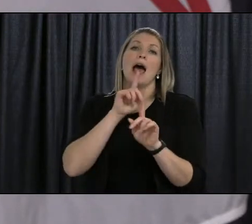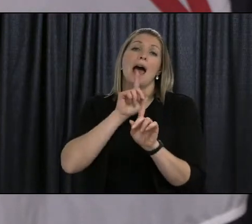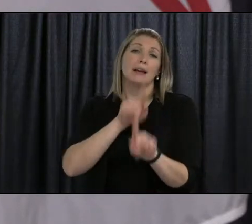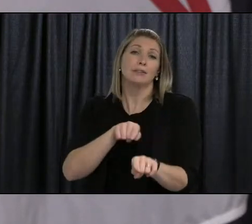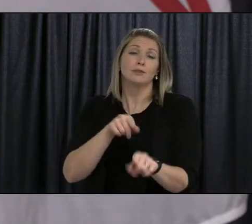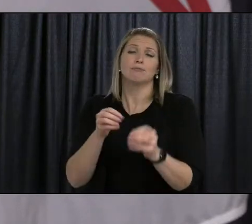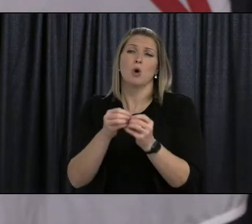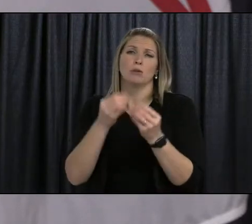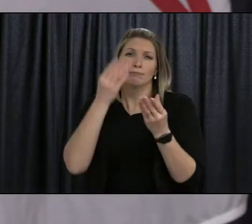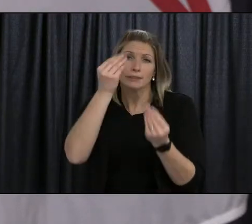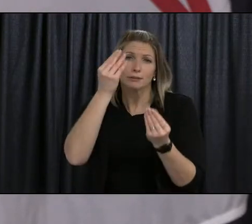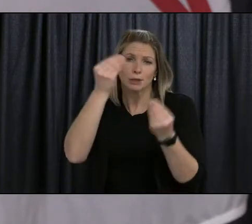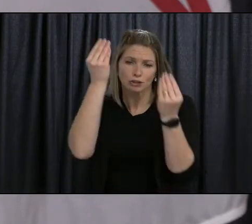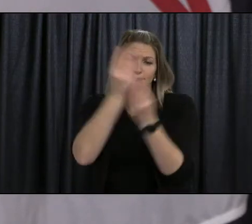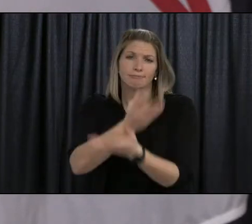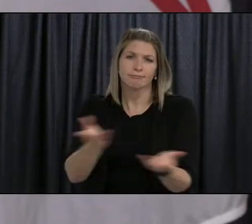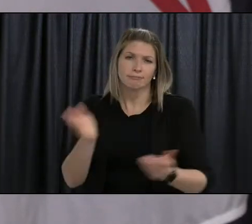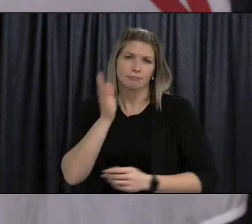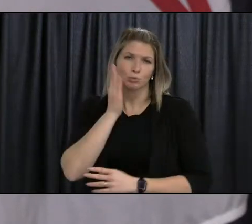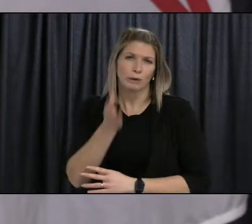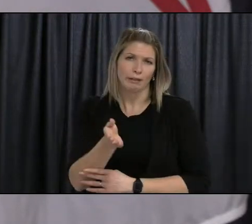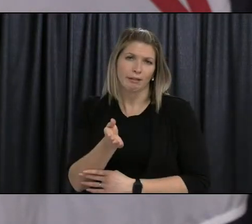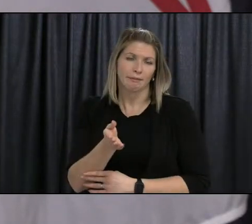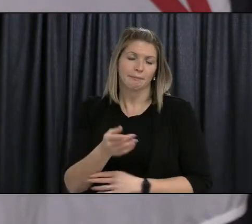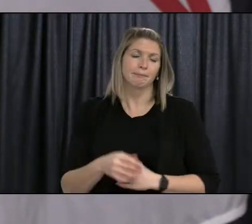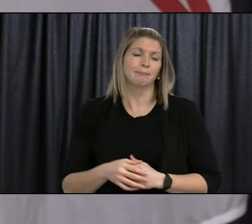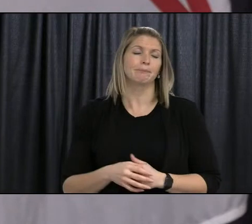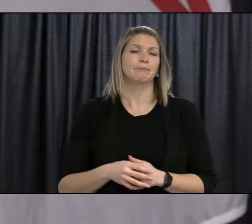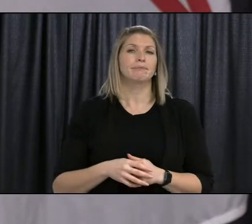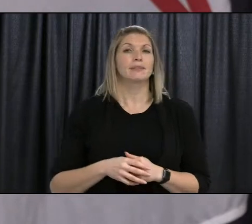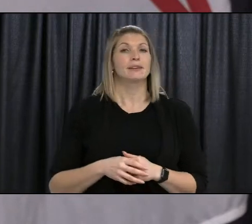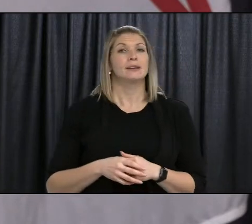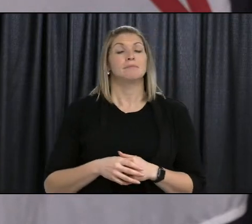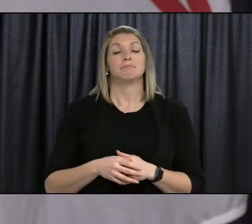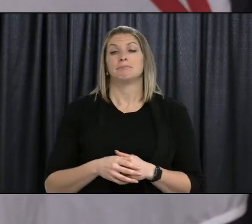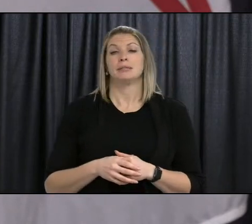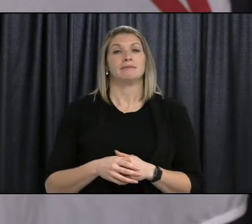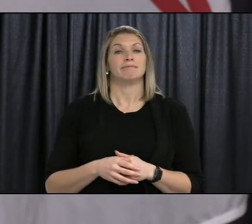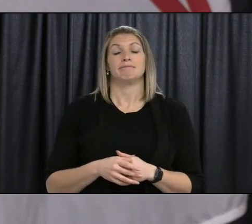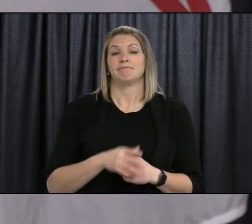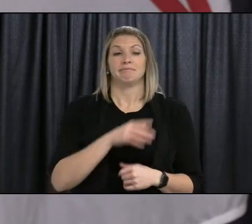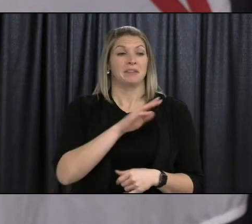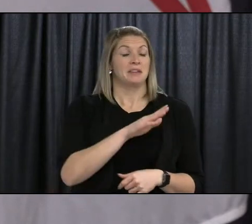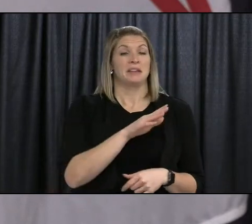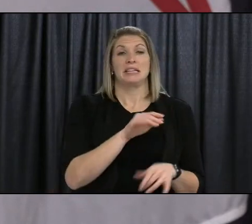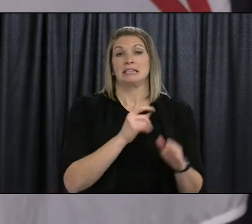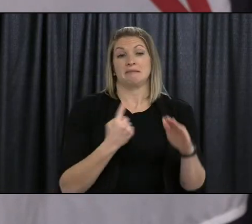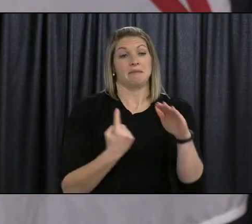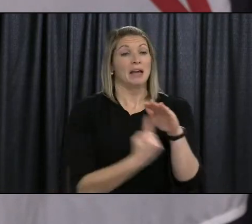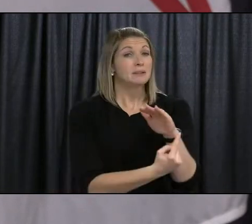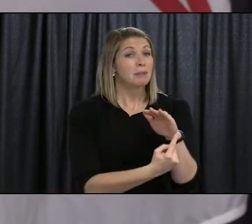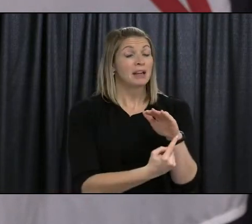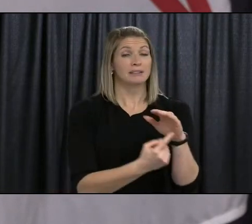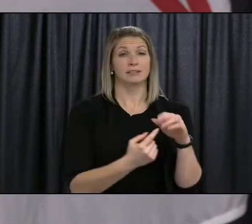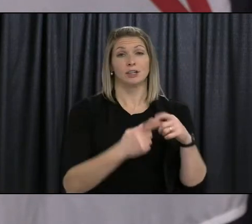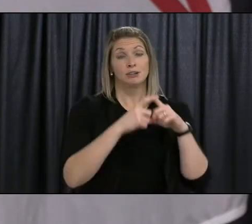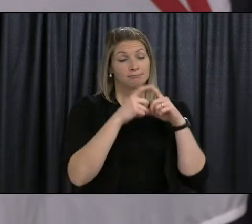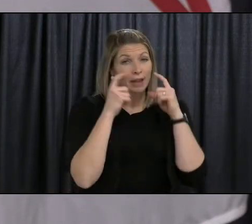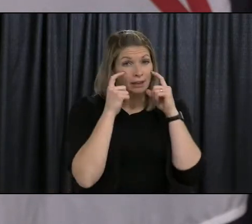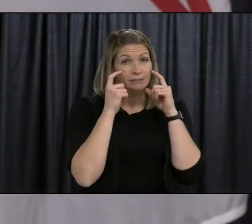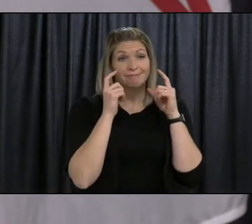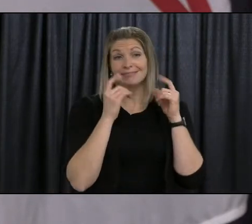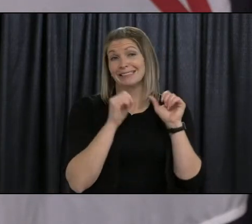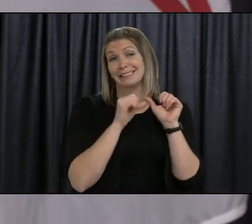more experience with that vaccine. But those plans will still be there. We'll still, because we do expect to